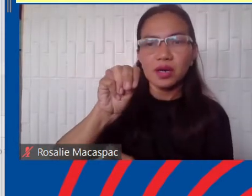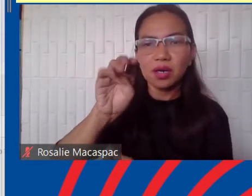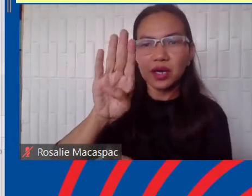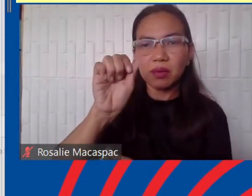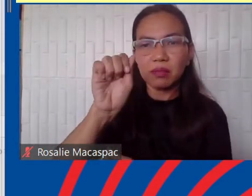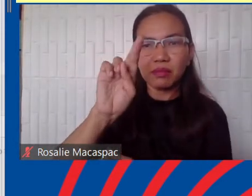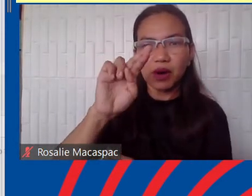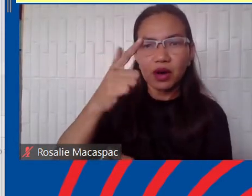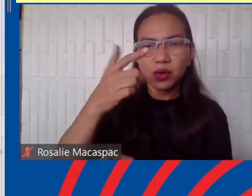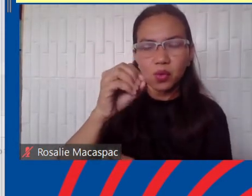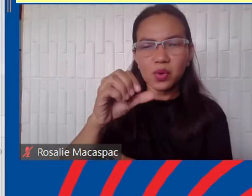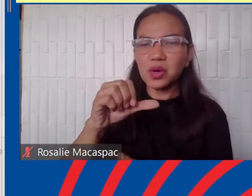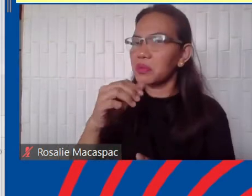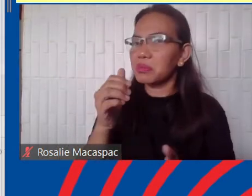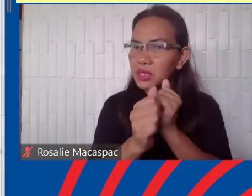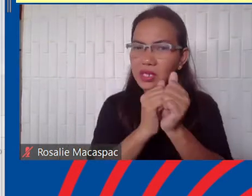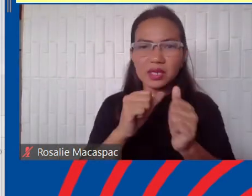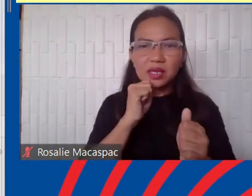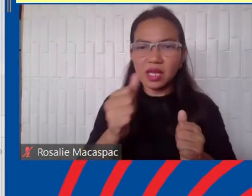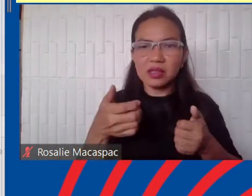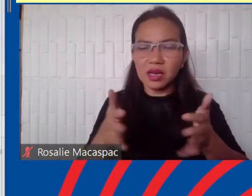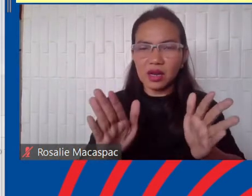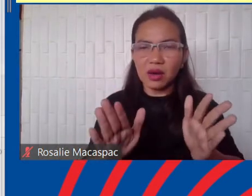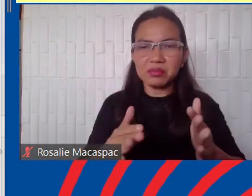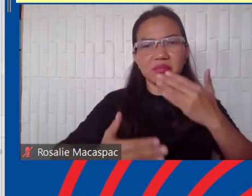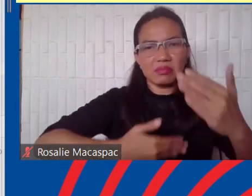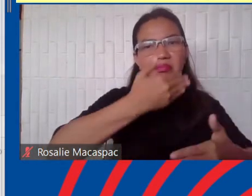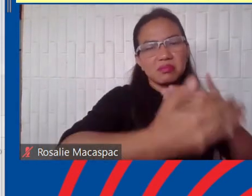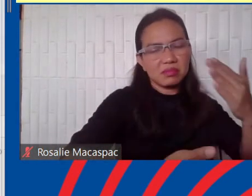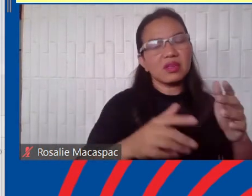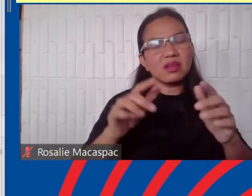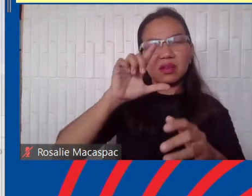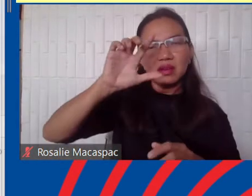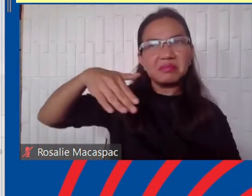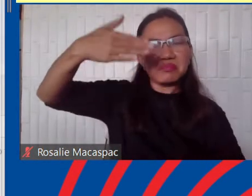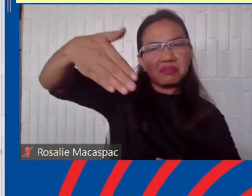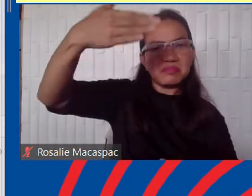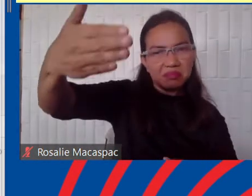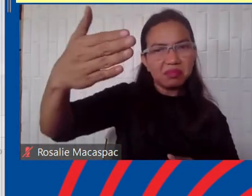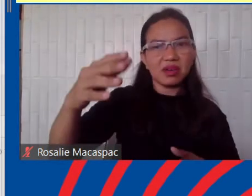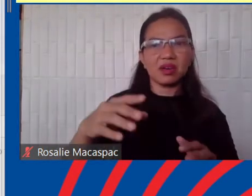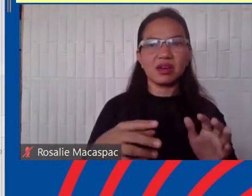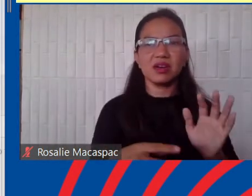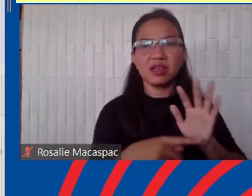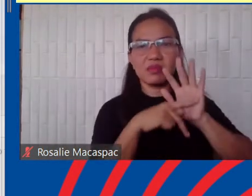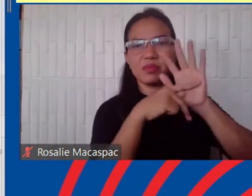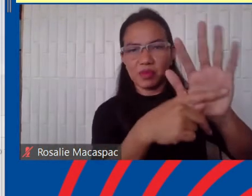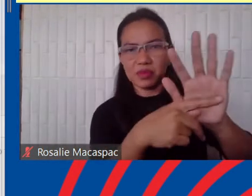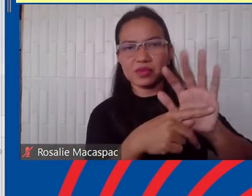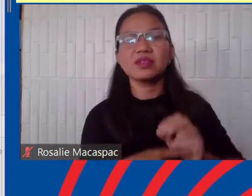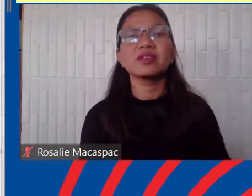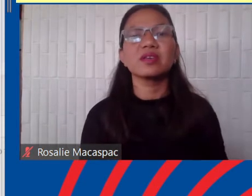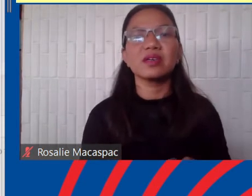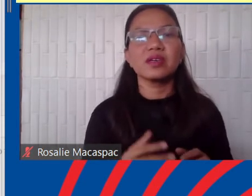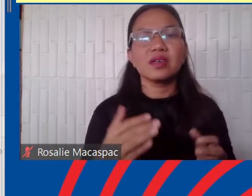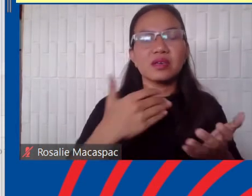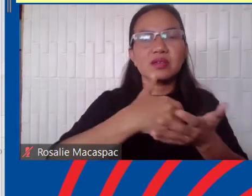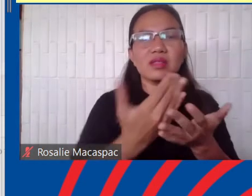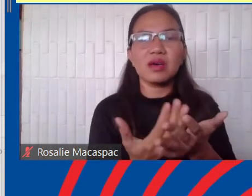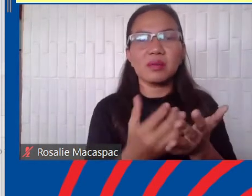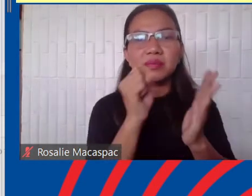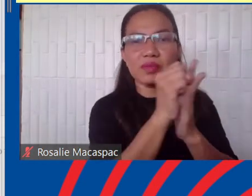allowed. It is to be released at a later date. There are also some keywords, some subjects. Then